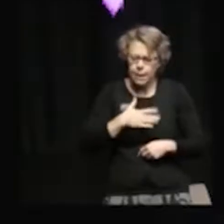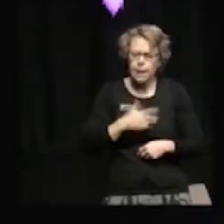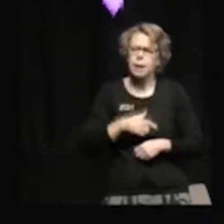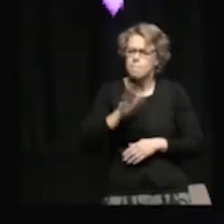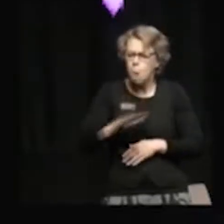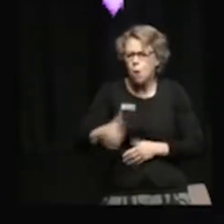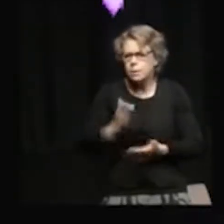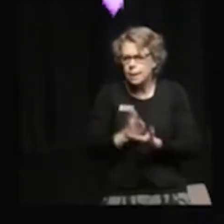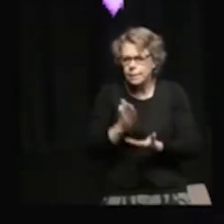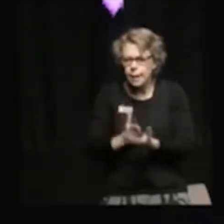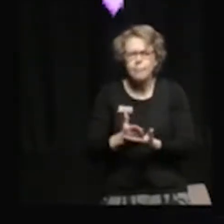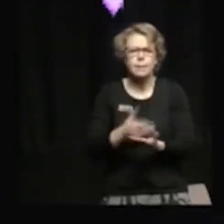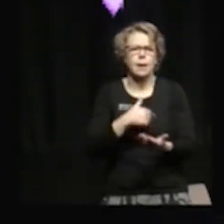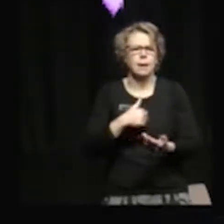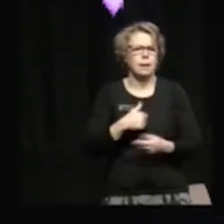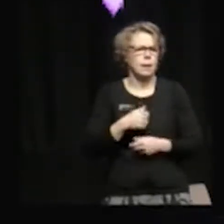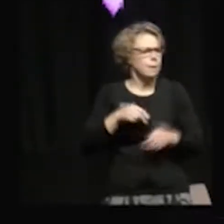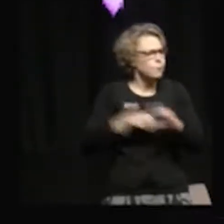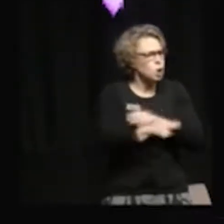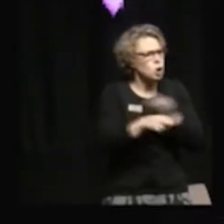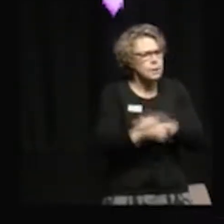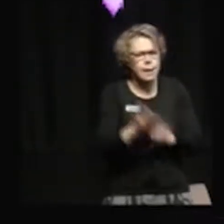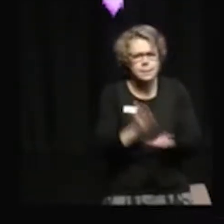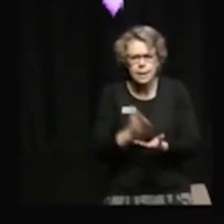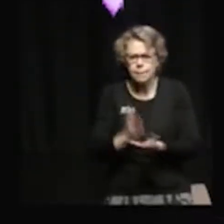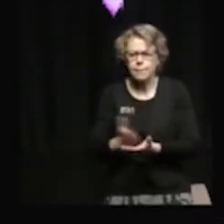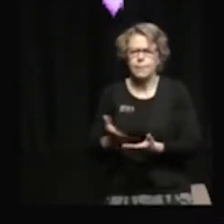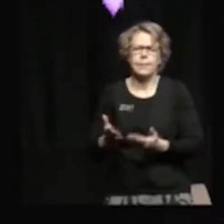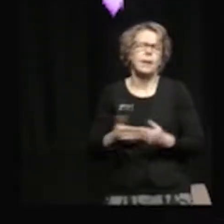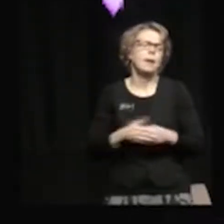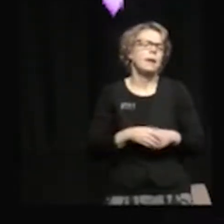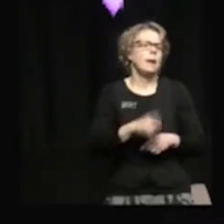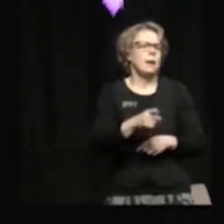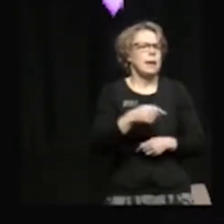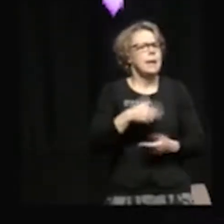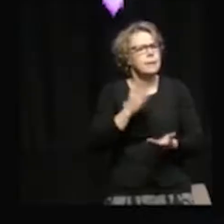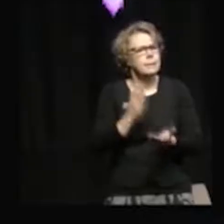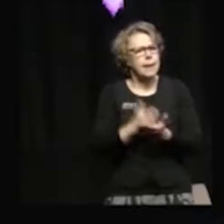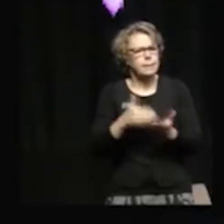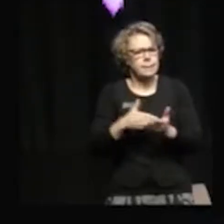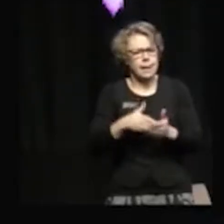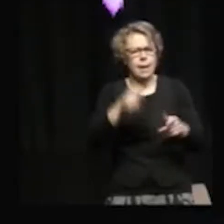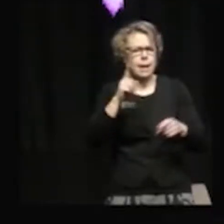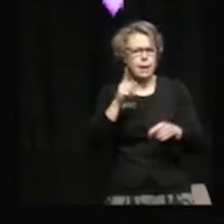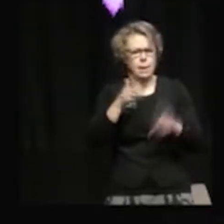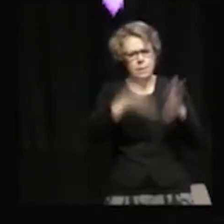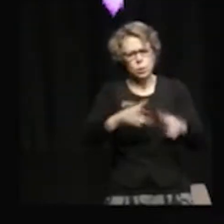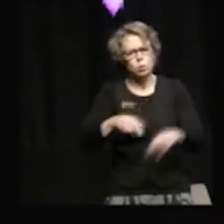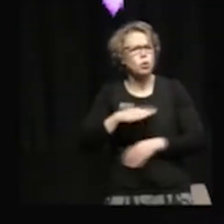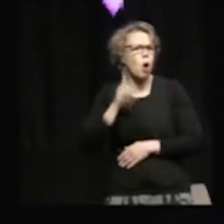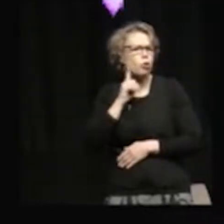rights, refugee or migrant rights, rights for persons who are deaf or